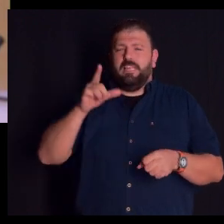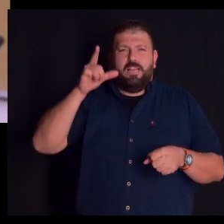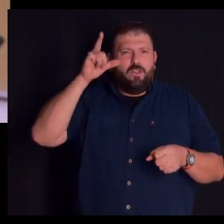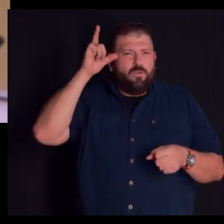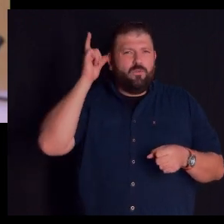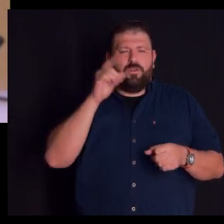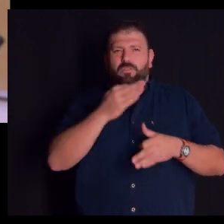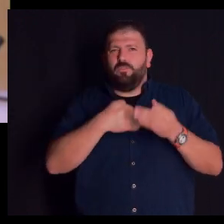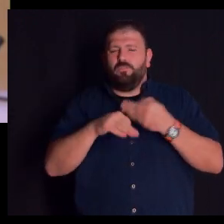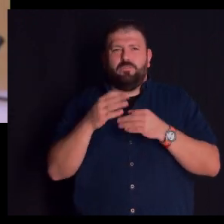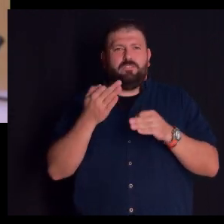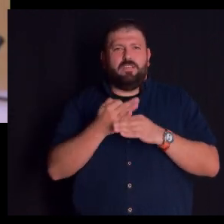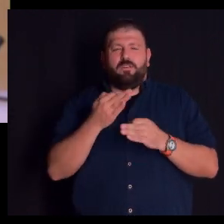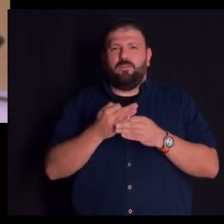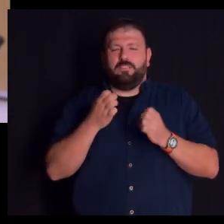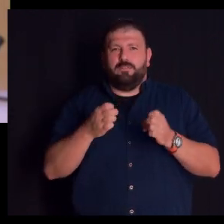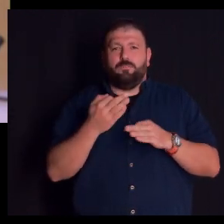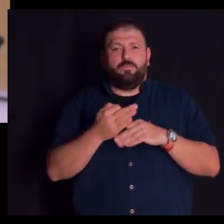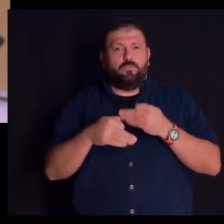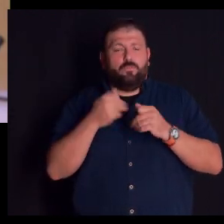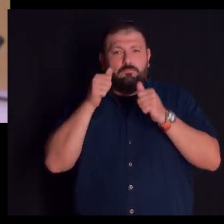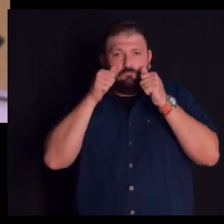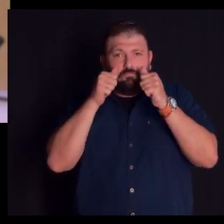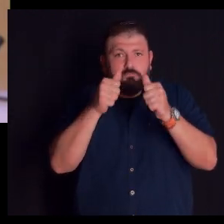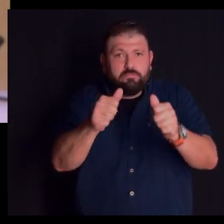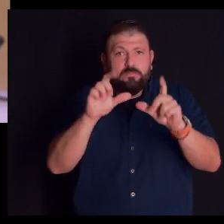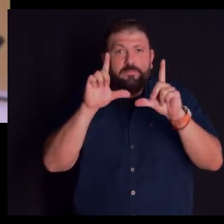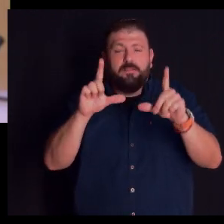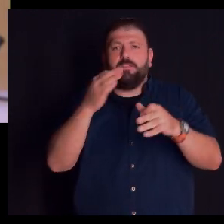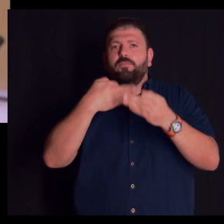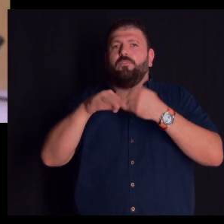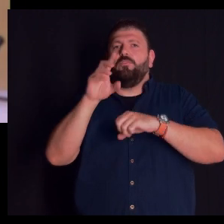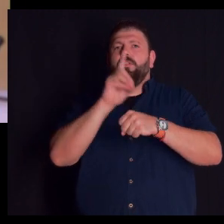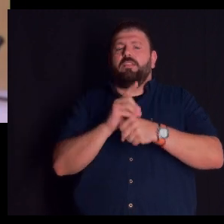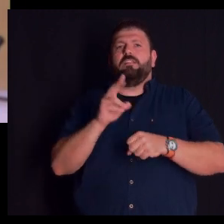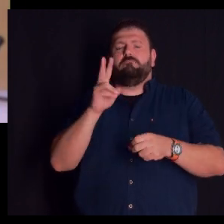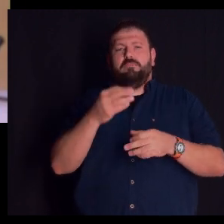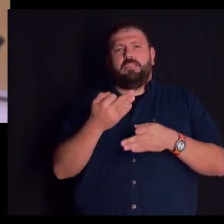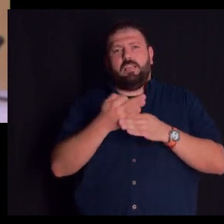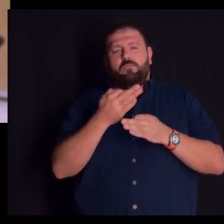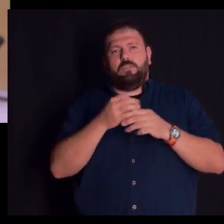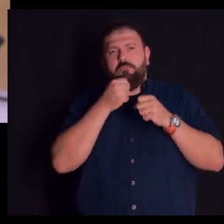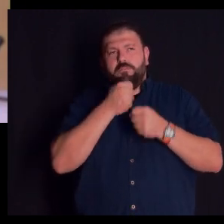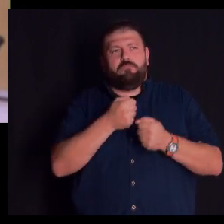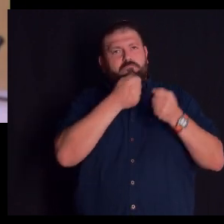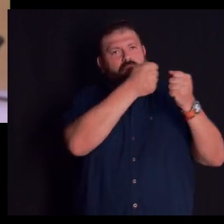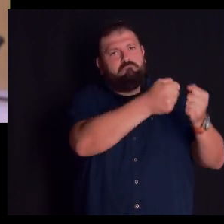be a totally crazy day. Congratulations.